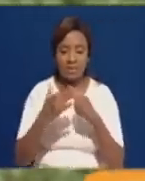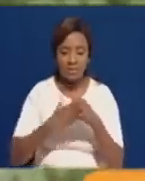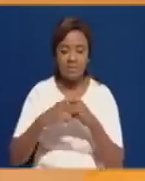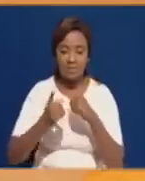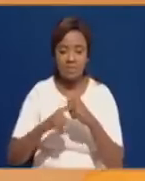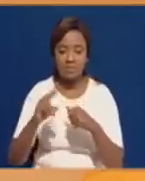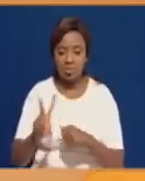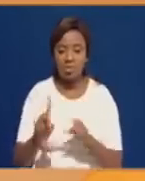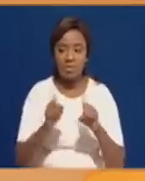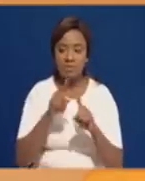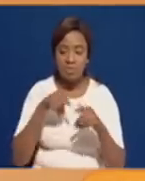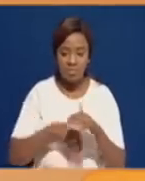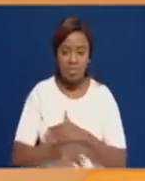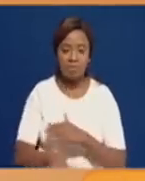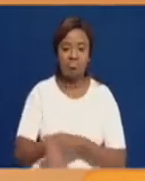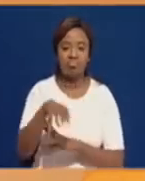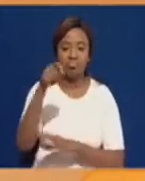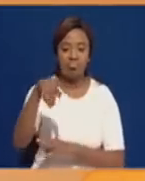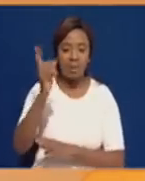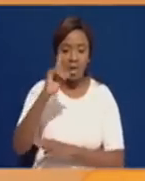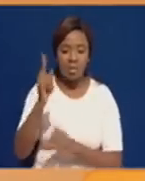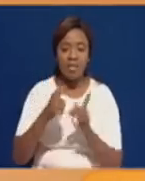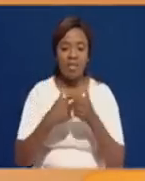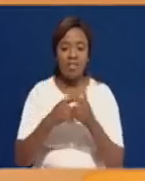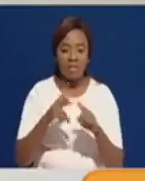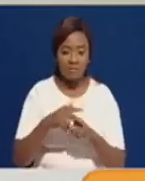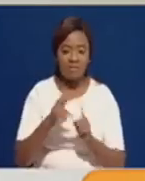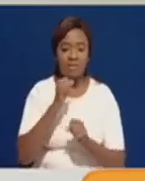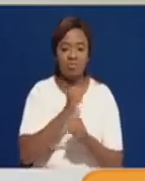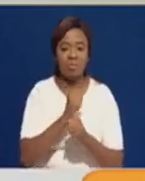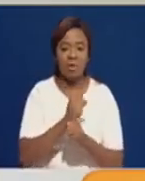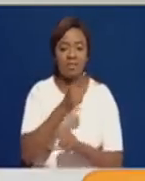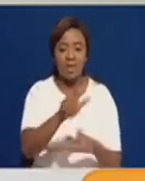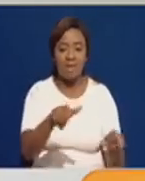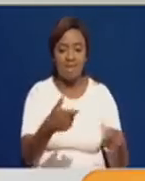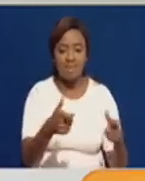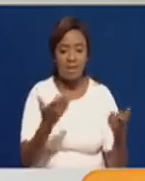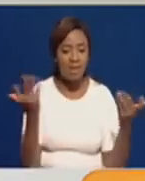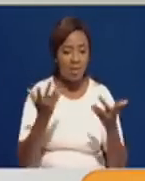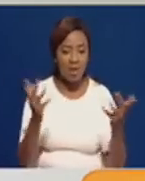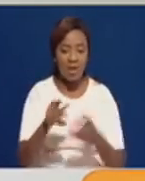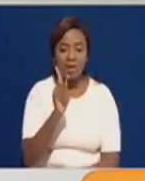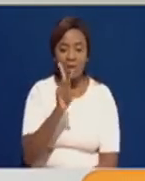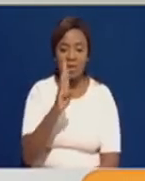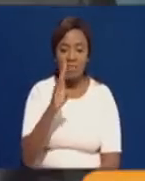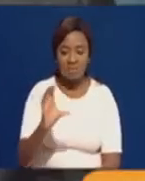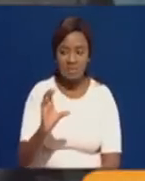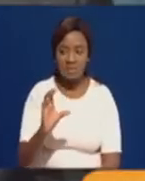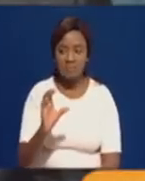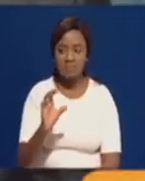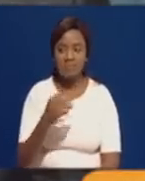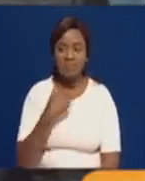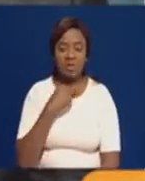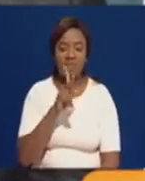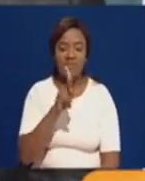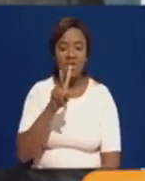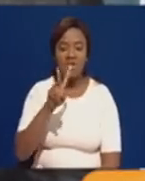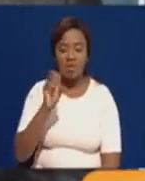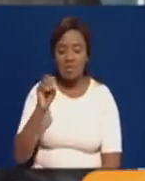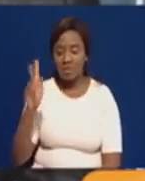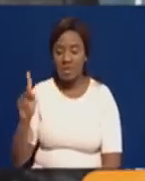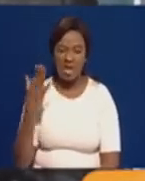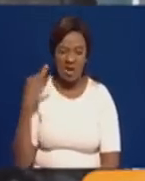also raised and schooled in the city before making her debut in the broadcast profession at the National Broadcaster, The Voice of Kenya, in 1980.